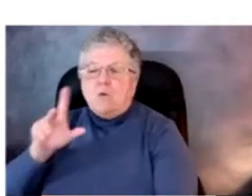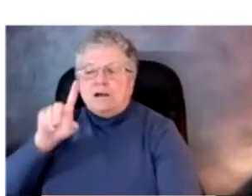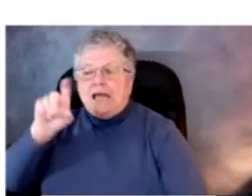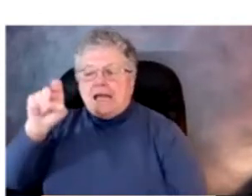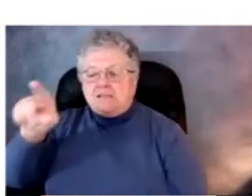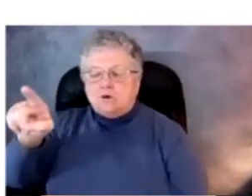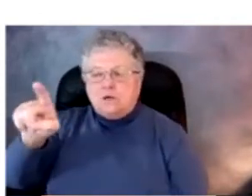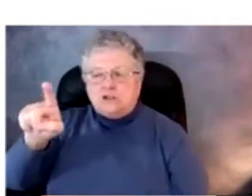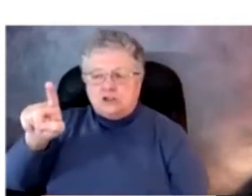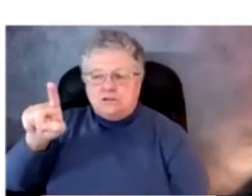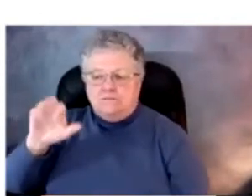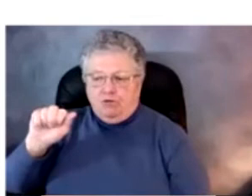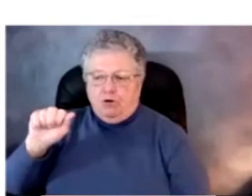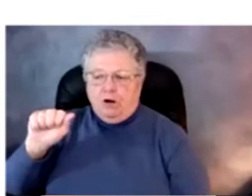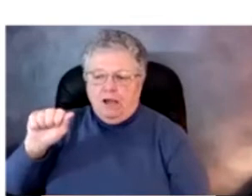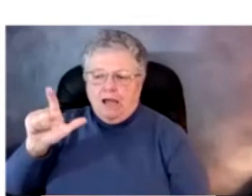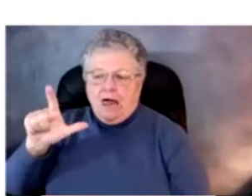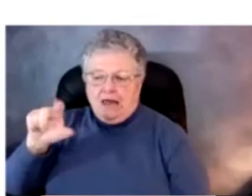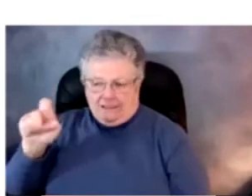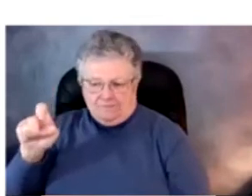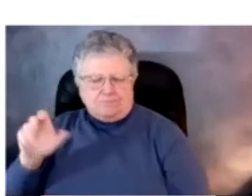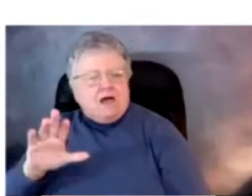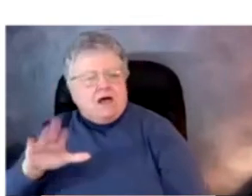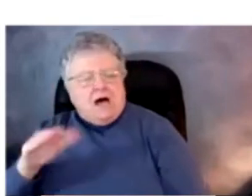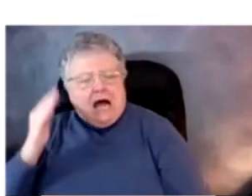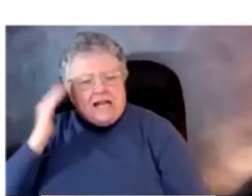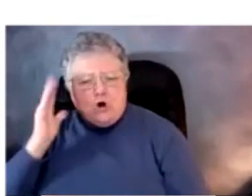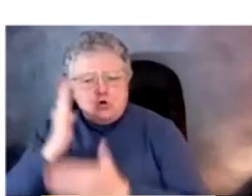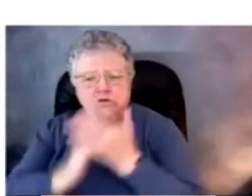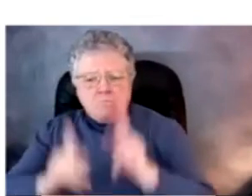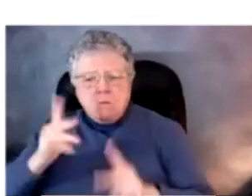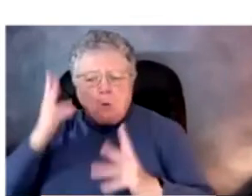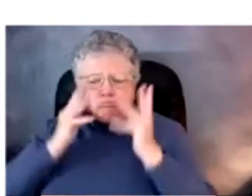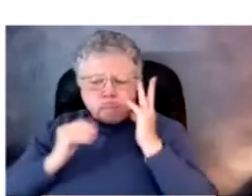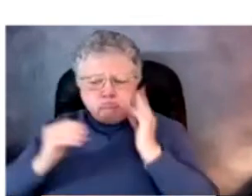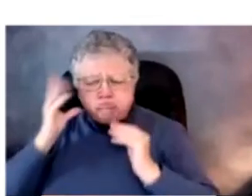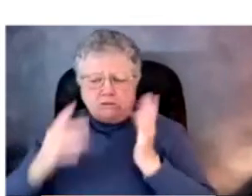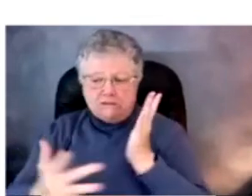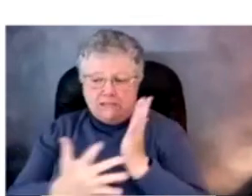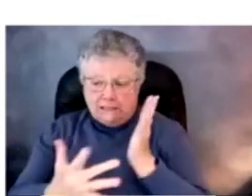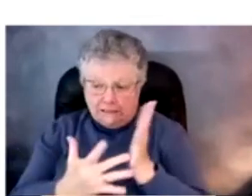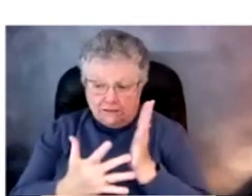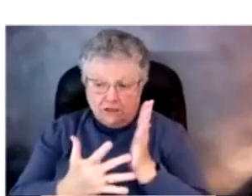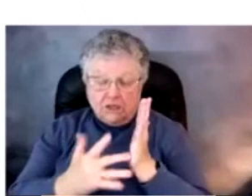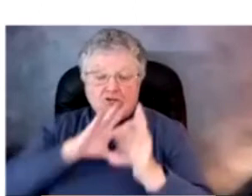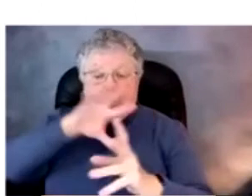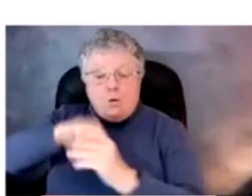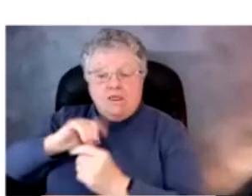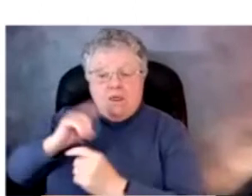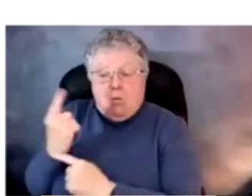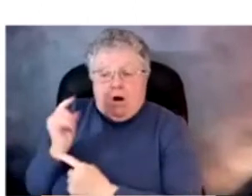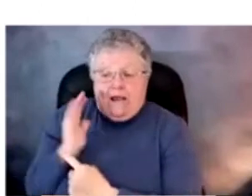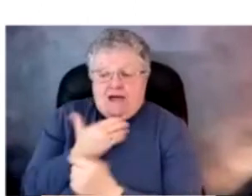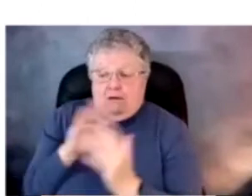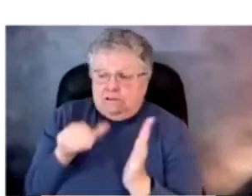with kind of technical experience. So if we had an advocate at one of our centers here, who wanted